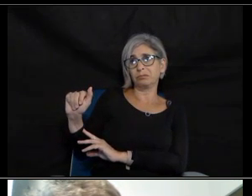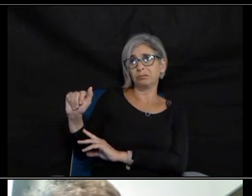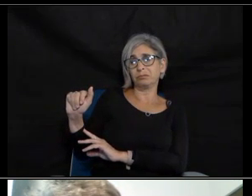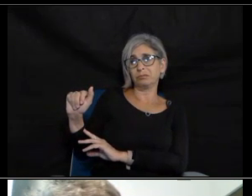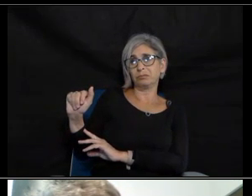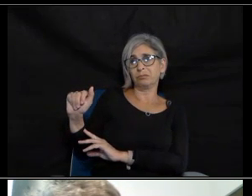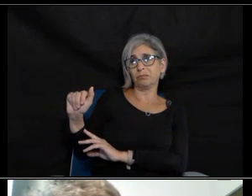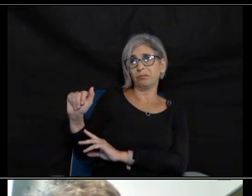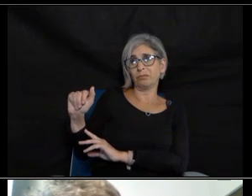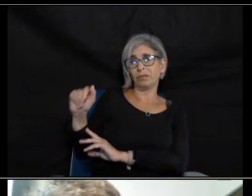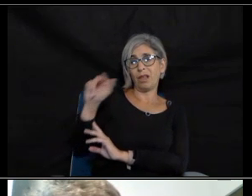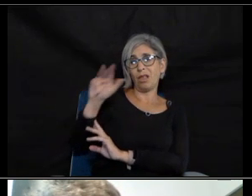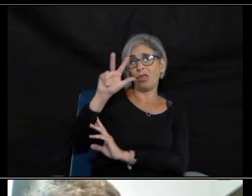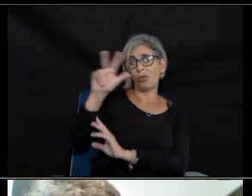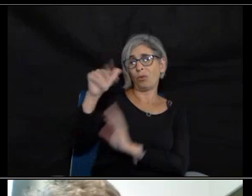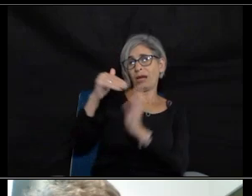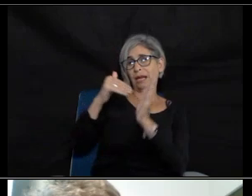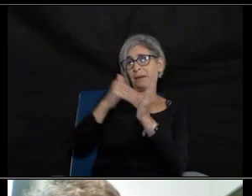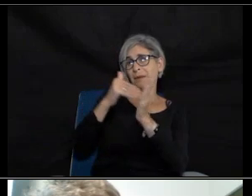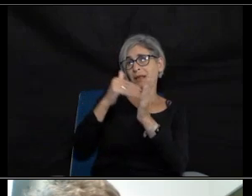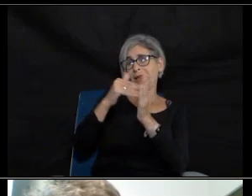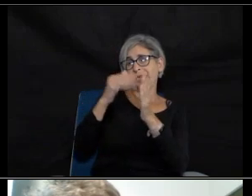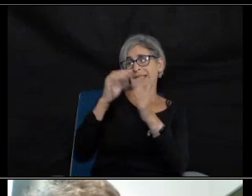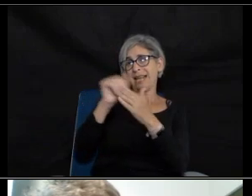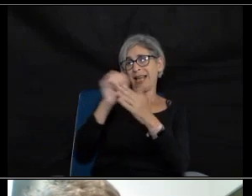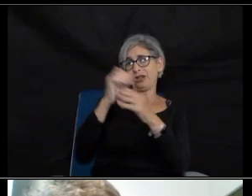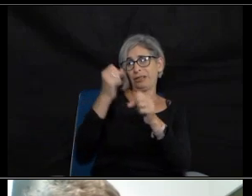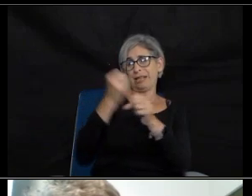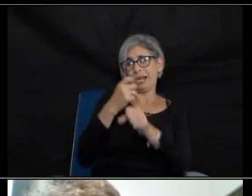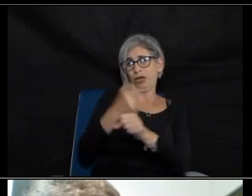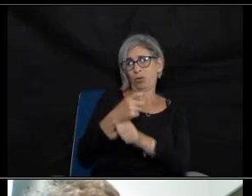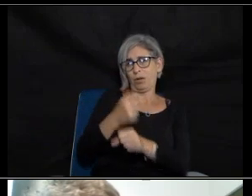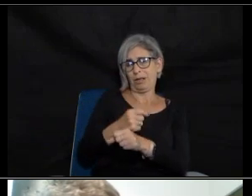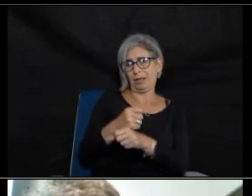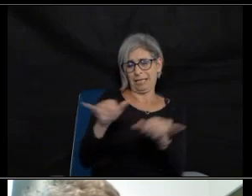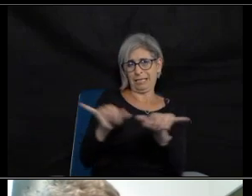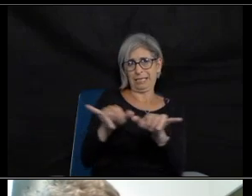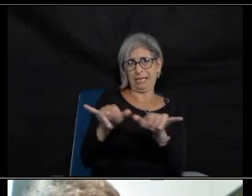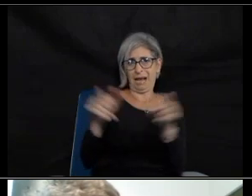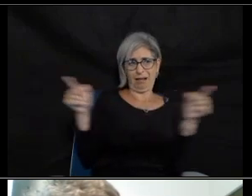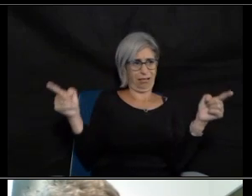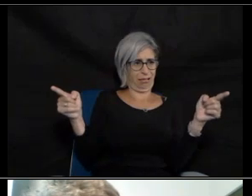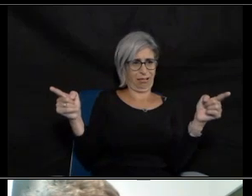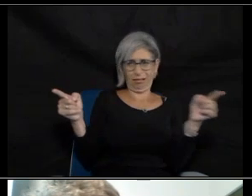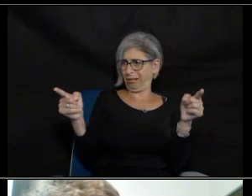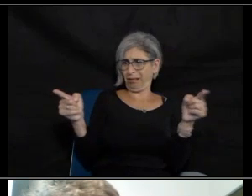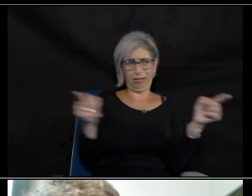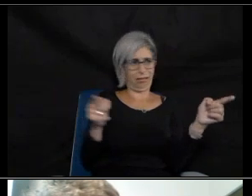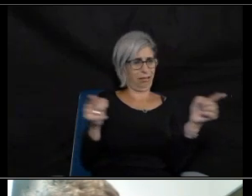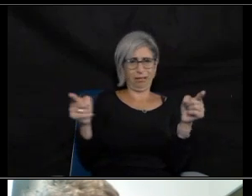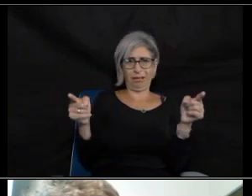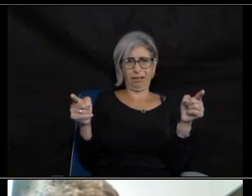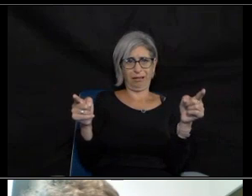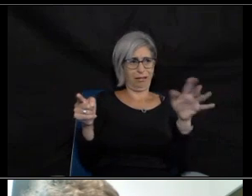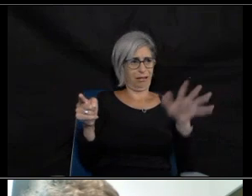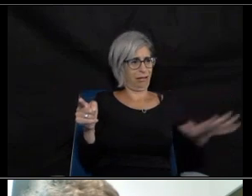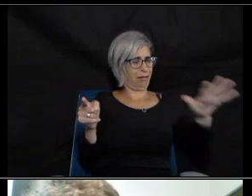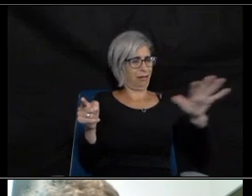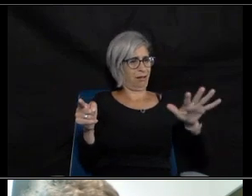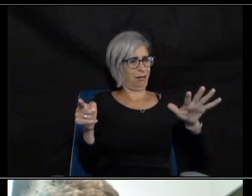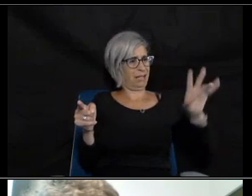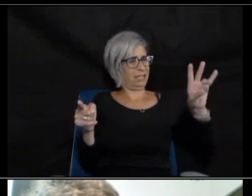That's over $3 million annually. You look at the size of the deficit, it's going from roughly